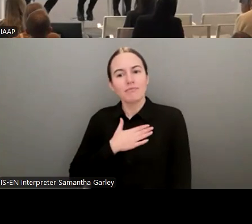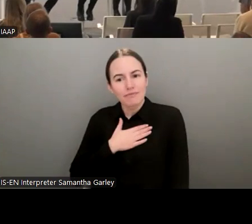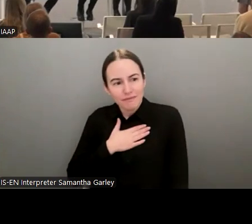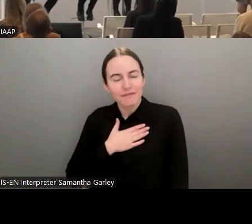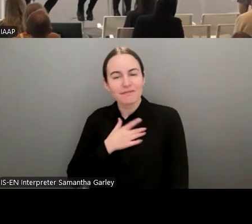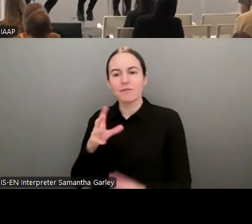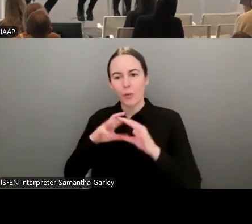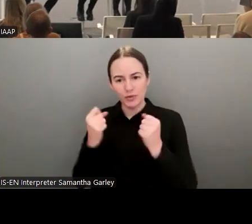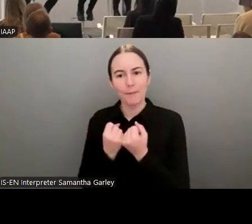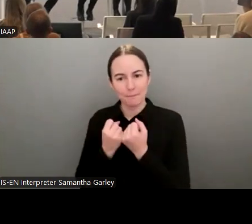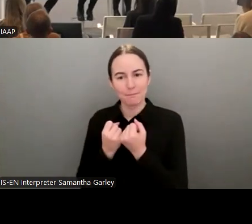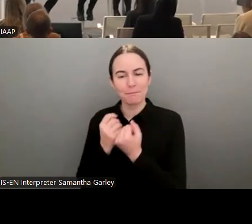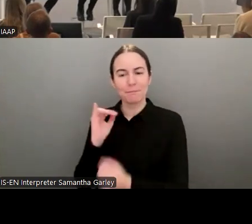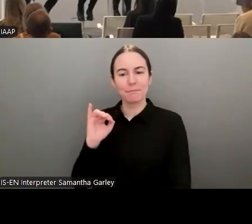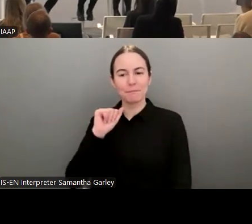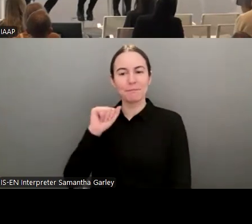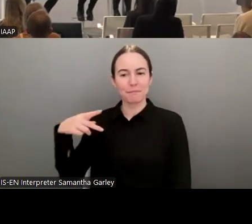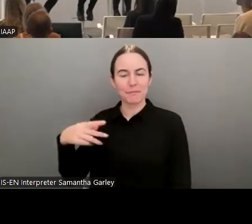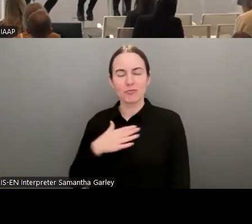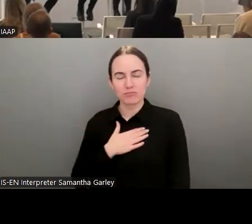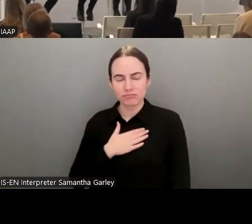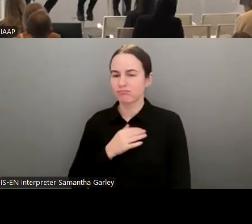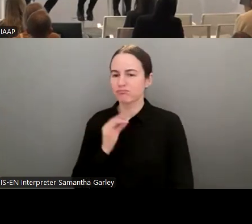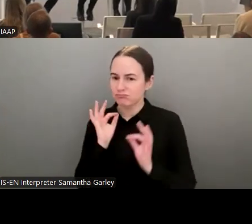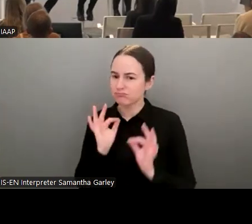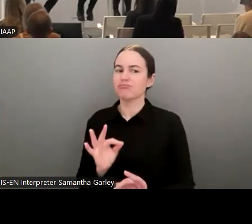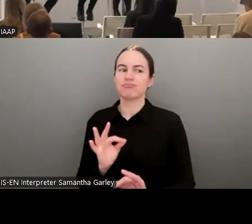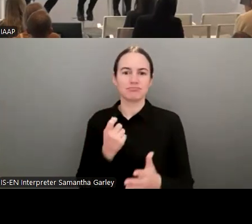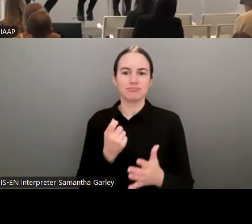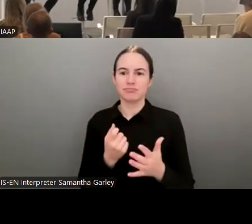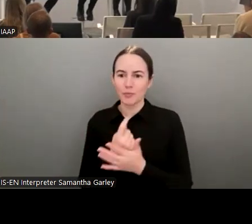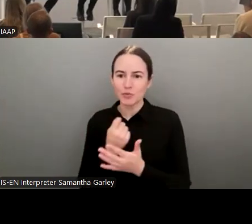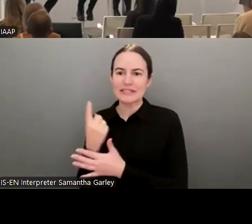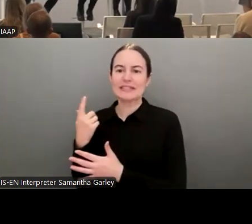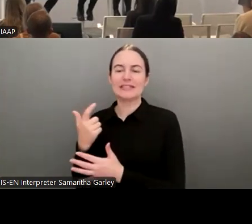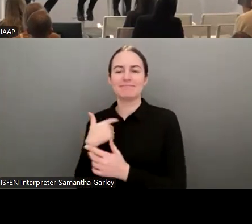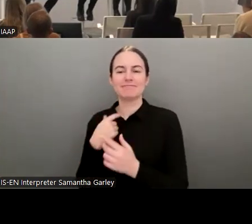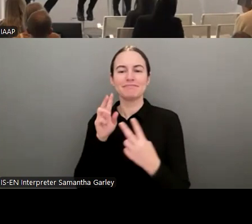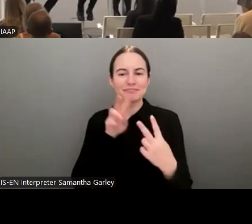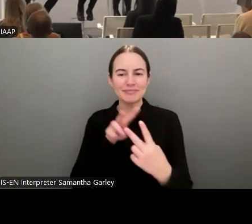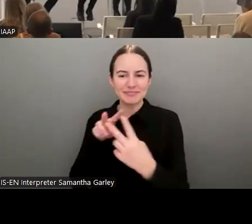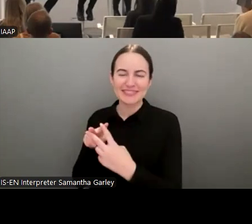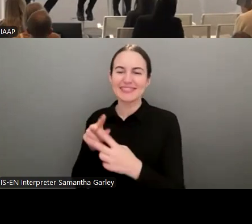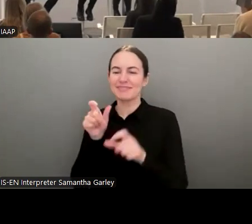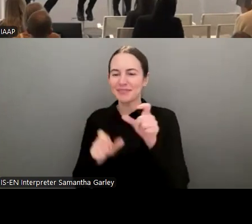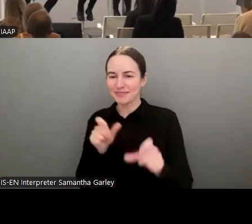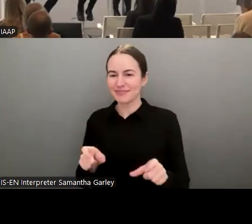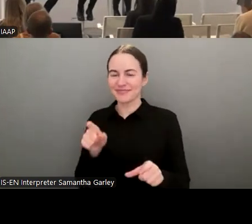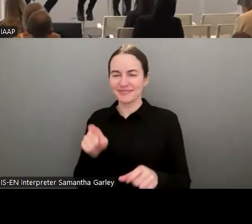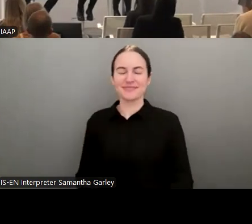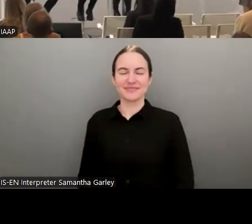IAAP is doing. I think it's an amazing opportunity to meet the colleagues, the members, and